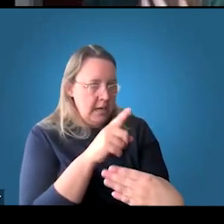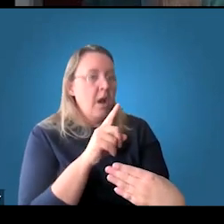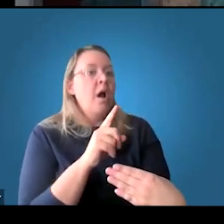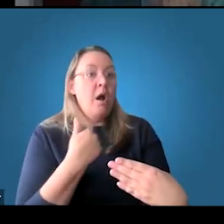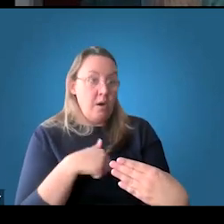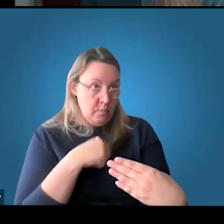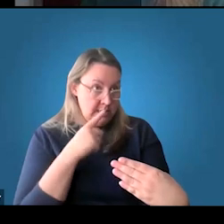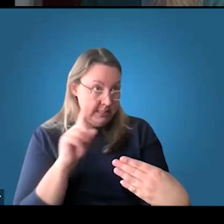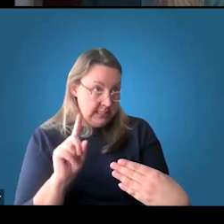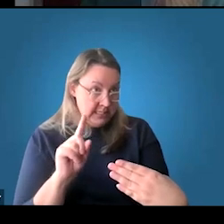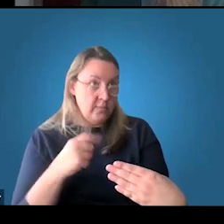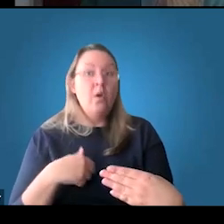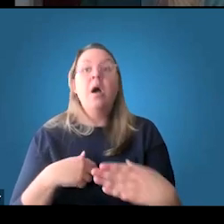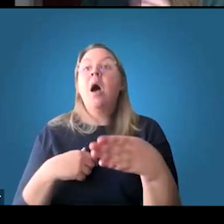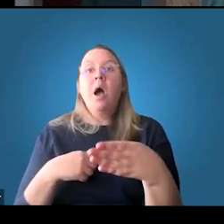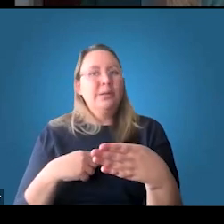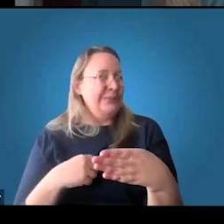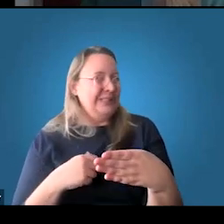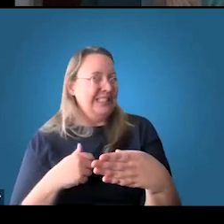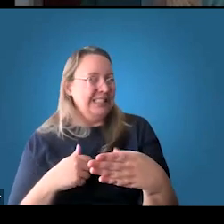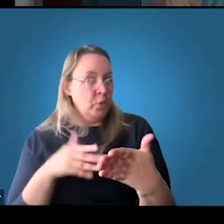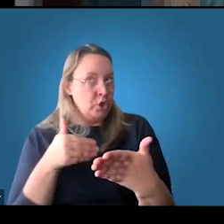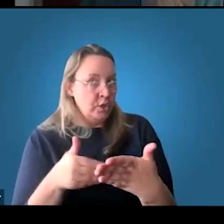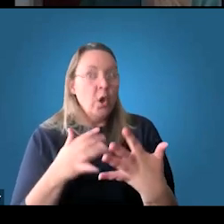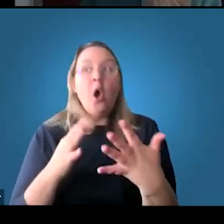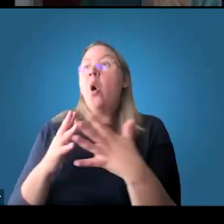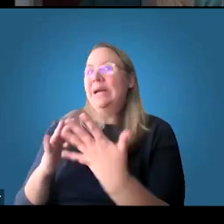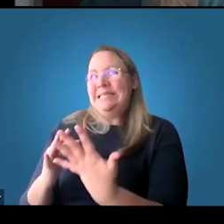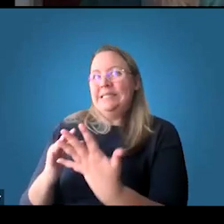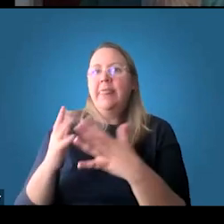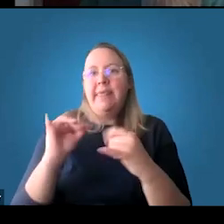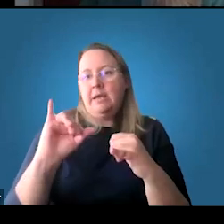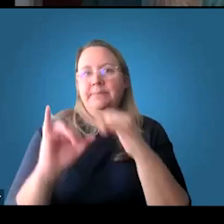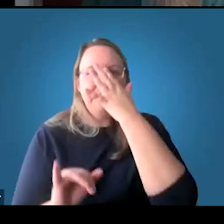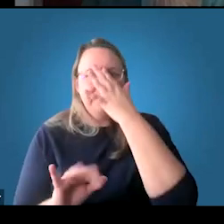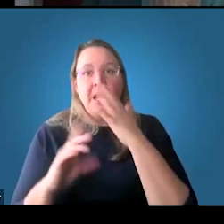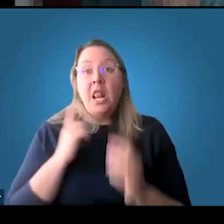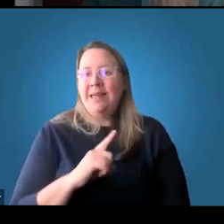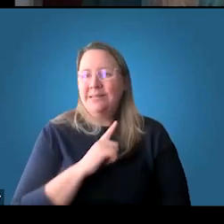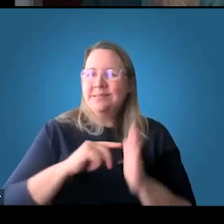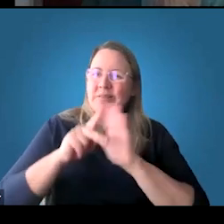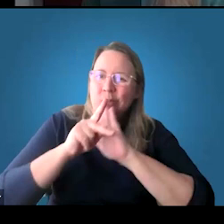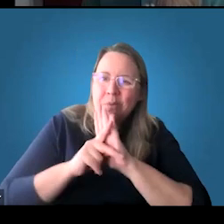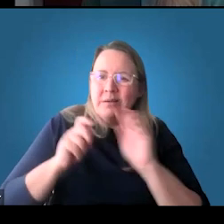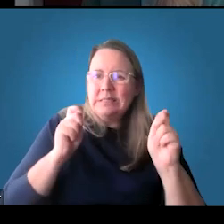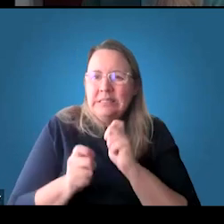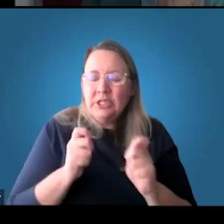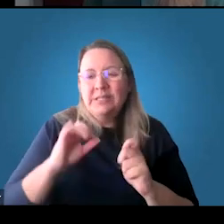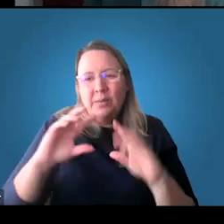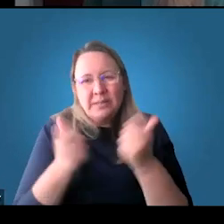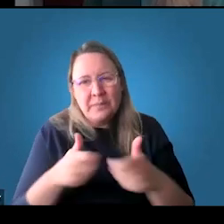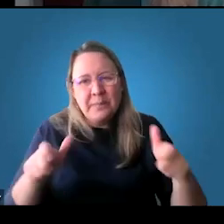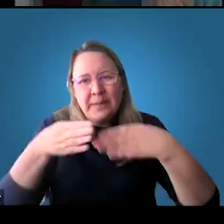we being successful? Are we getting closer to that broader goal? Now, legislative and policy changes were some of the